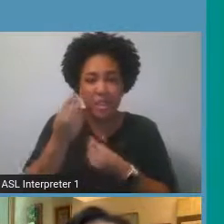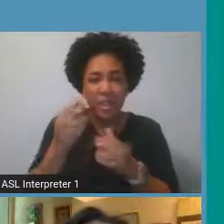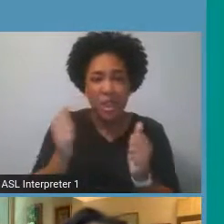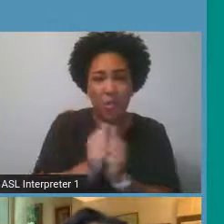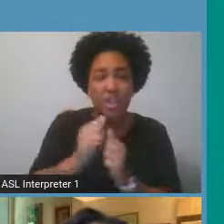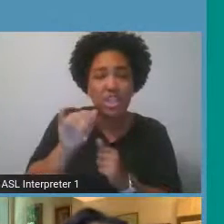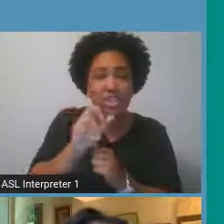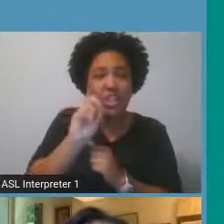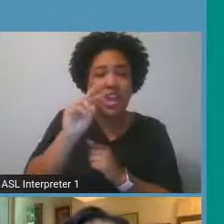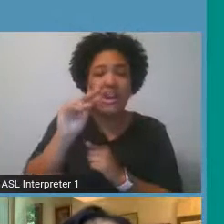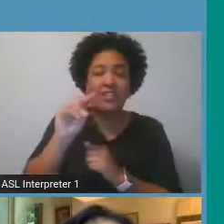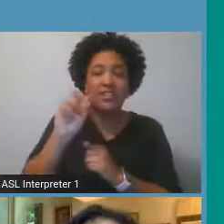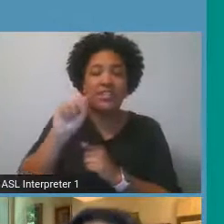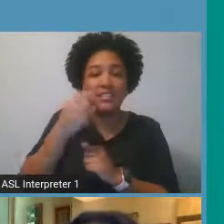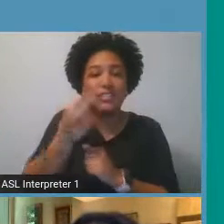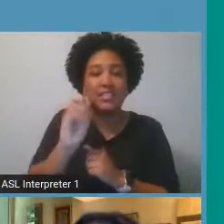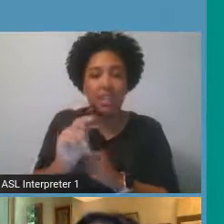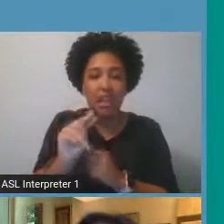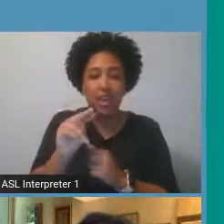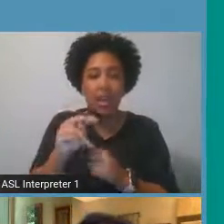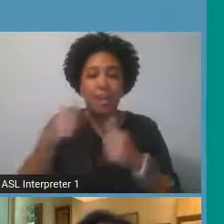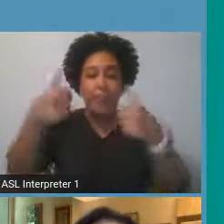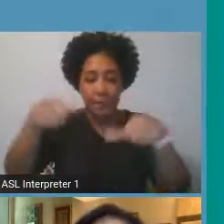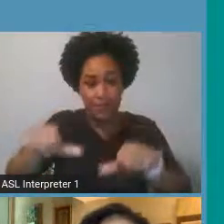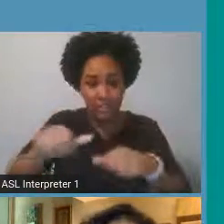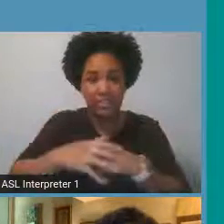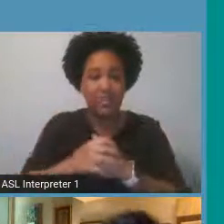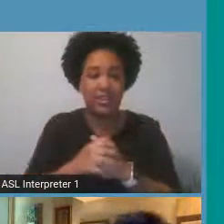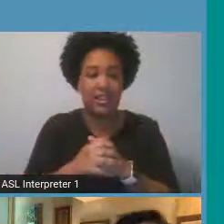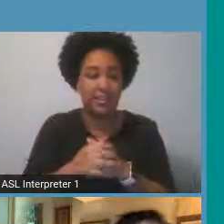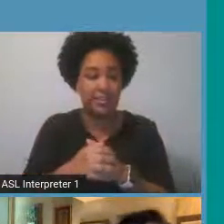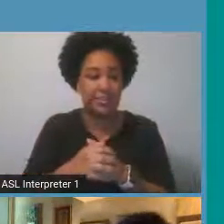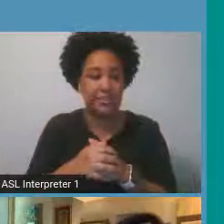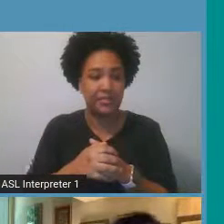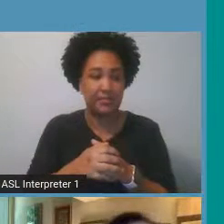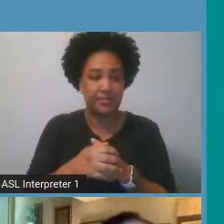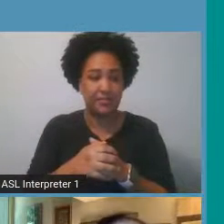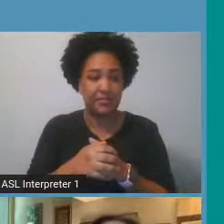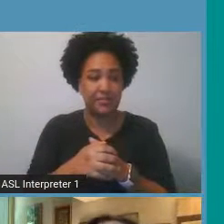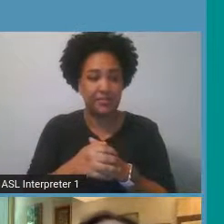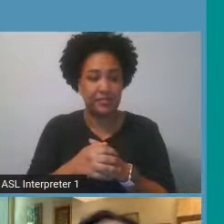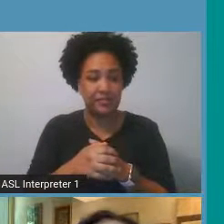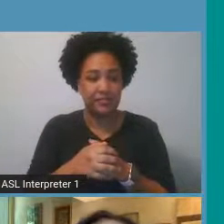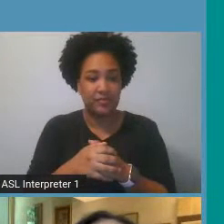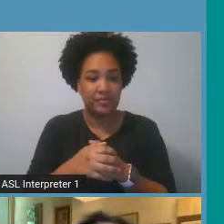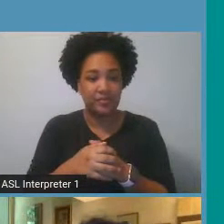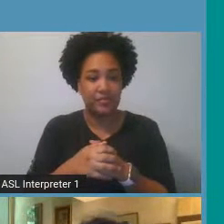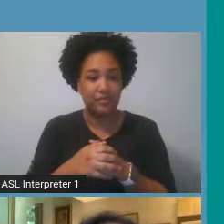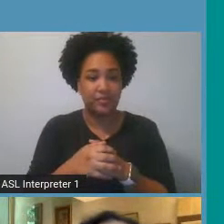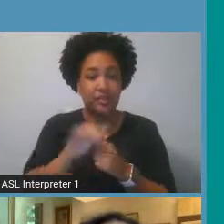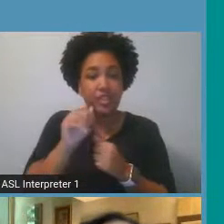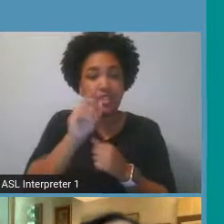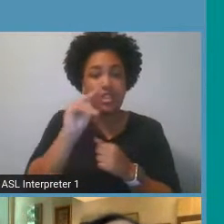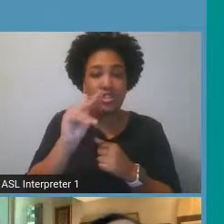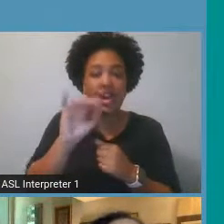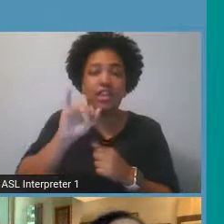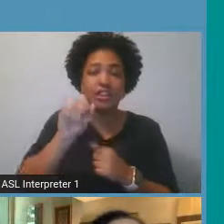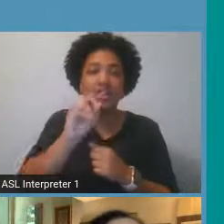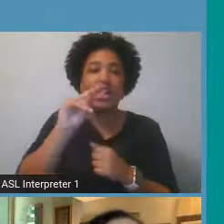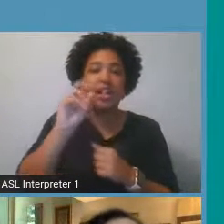some financial problems. John Johnson, who if you don't know, was the founder